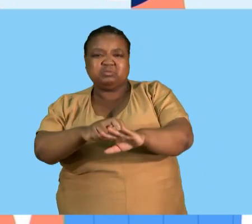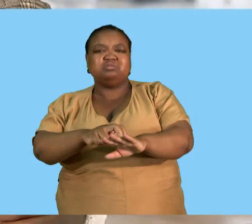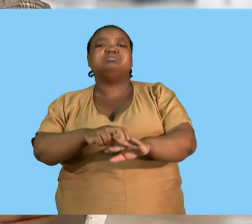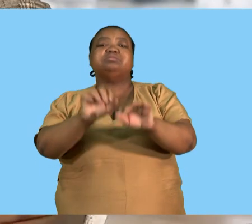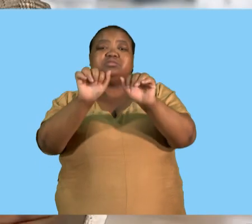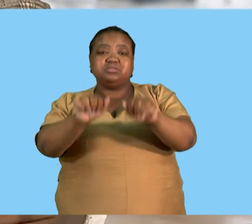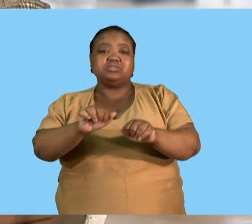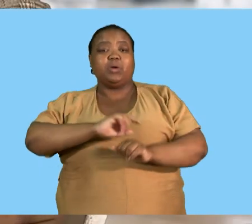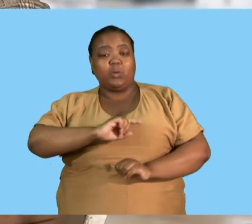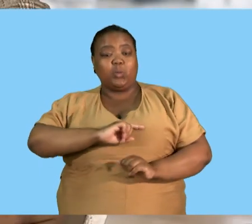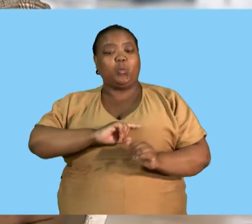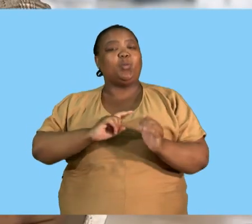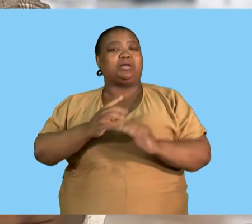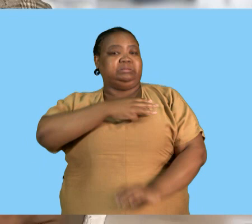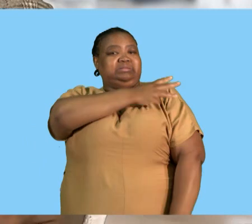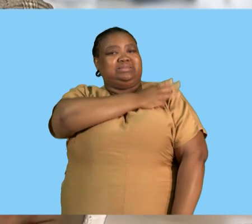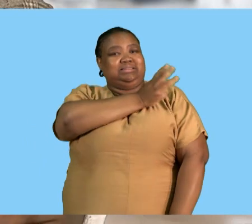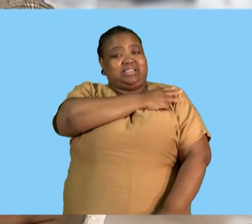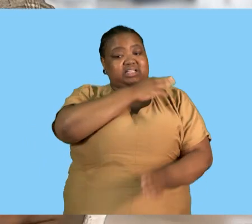manager, you should lead by example.